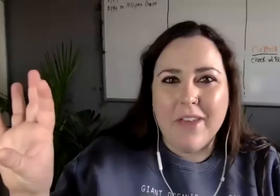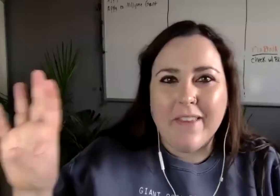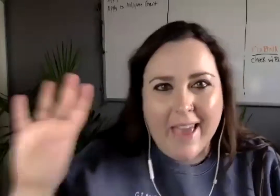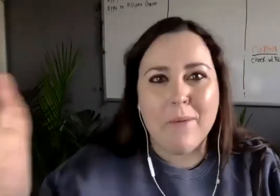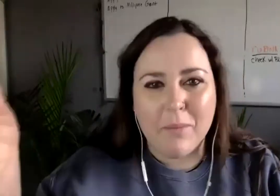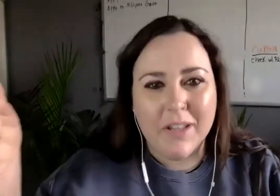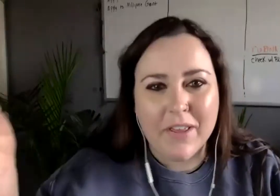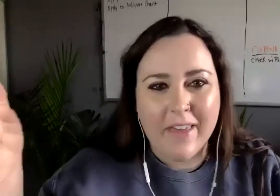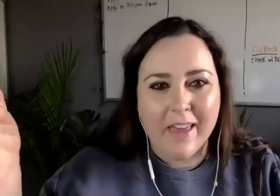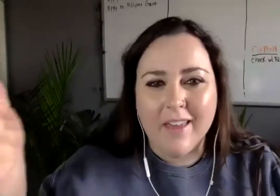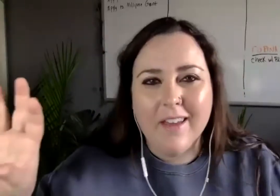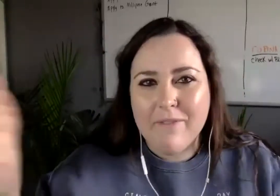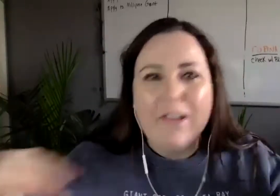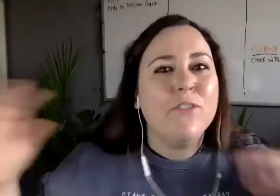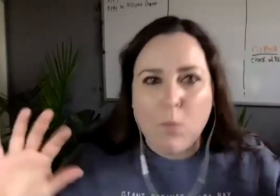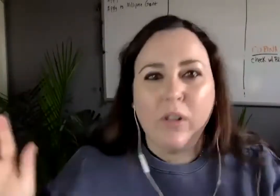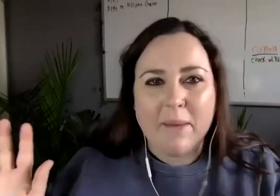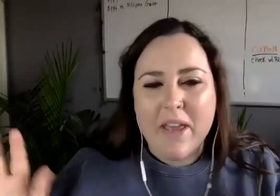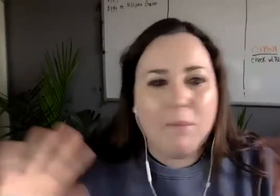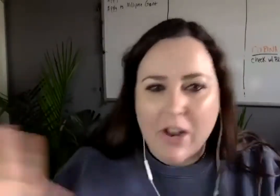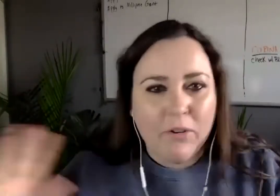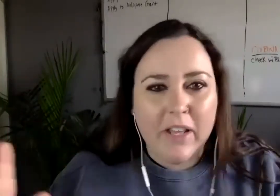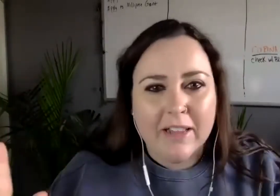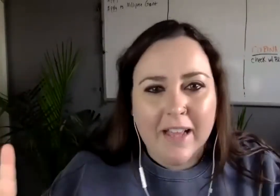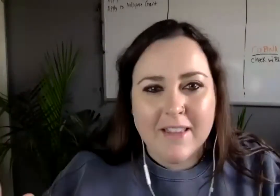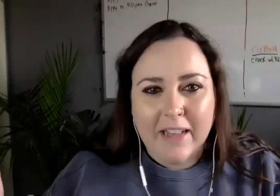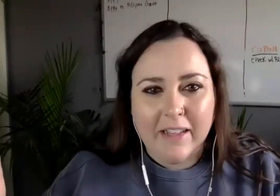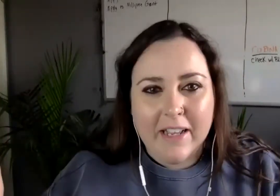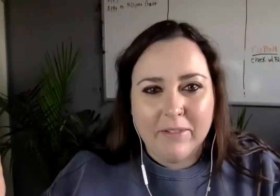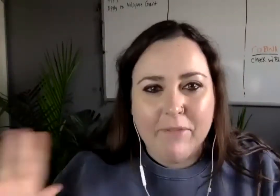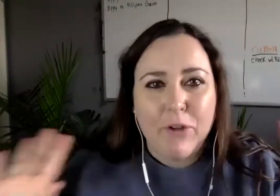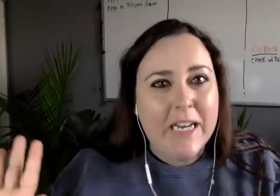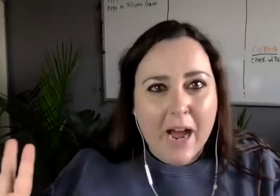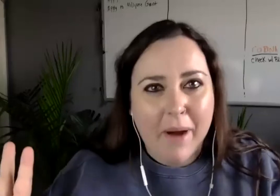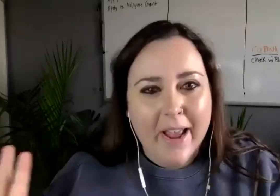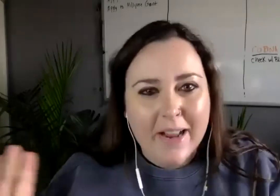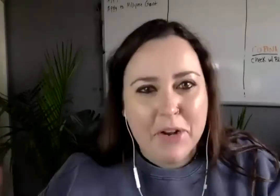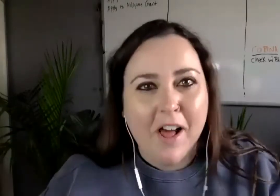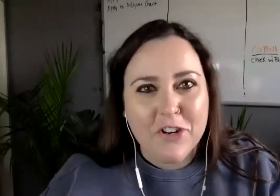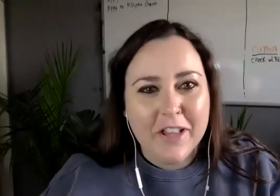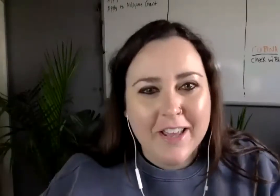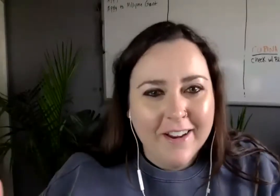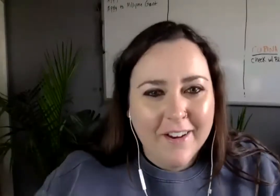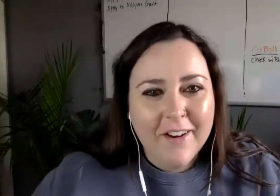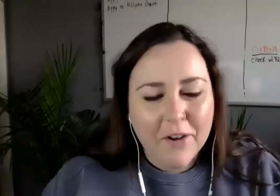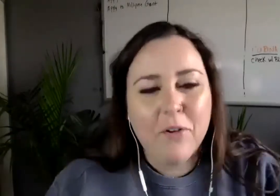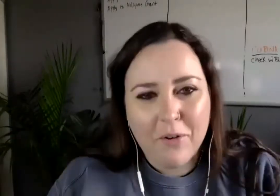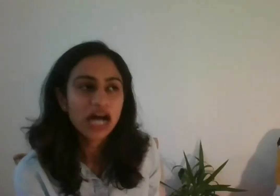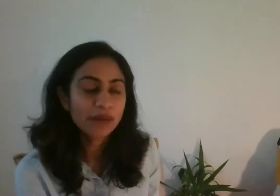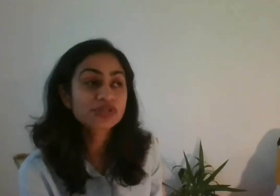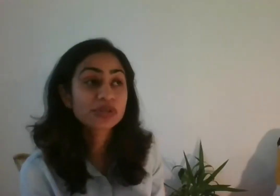a thing that came from a living thing. It feels more like me. I'm generally less likely to get freaked out by it immunologically.